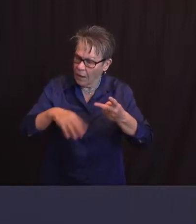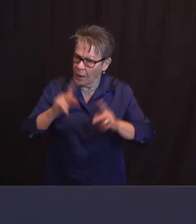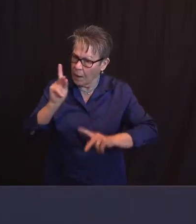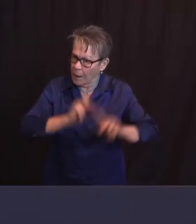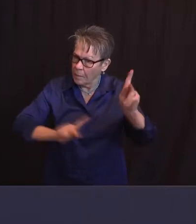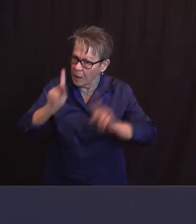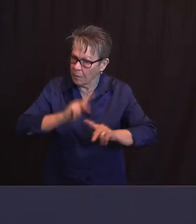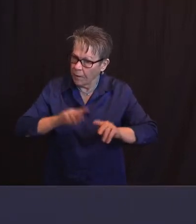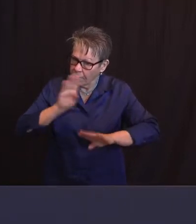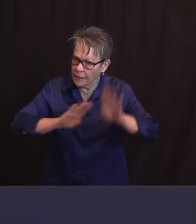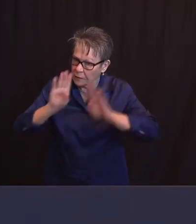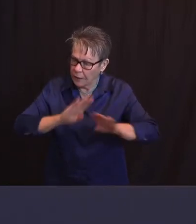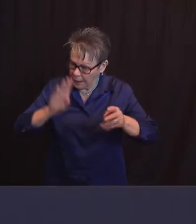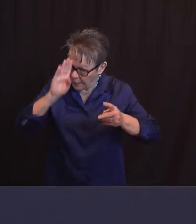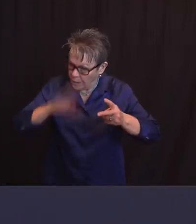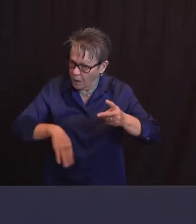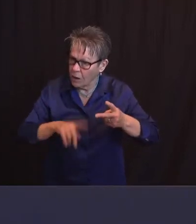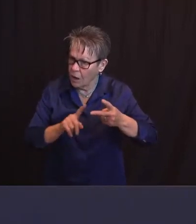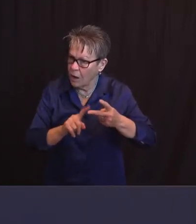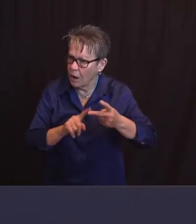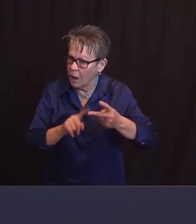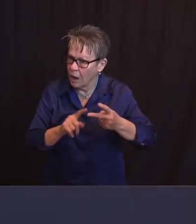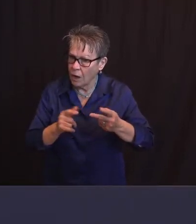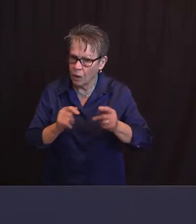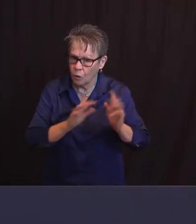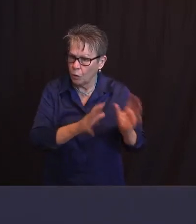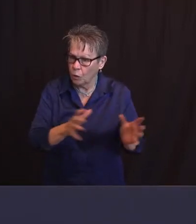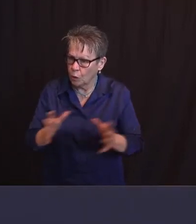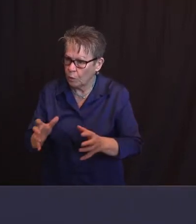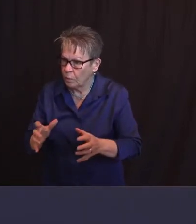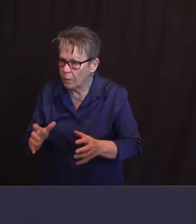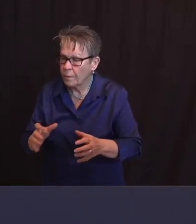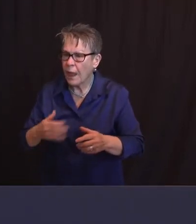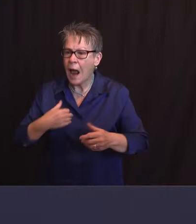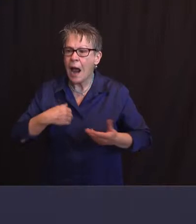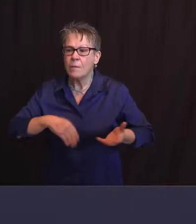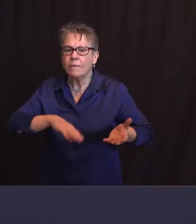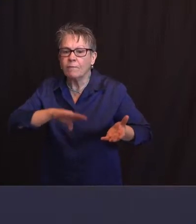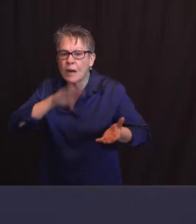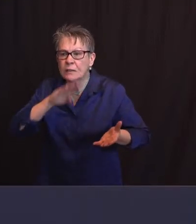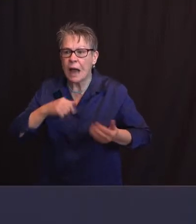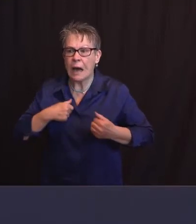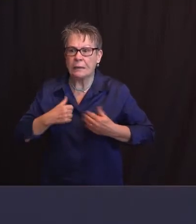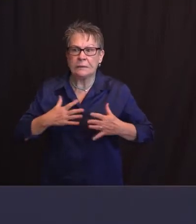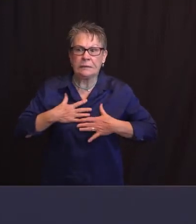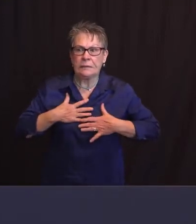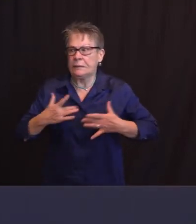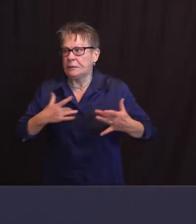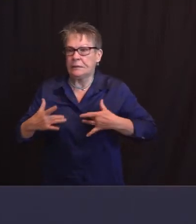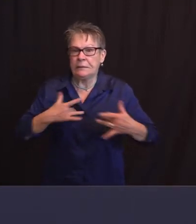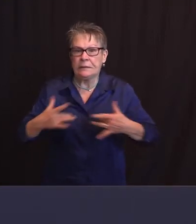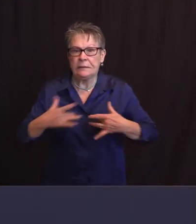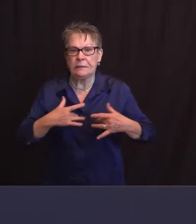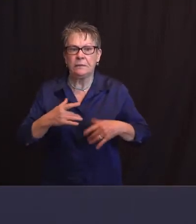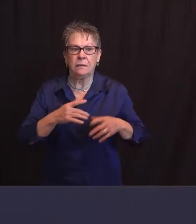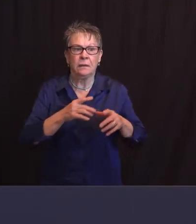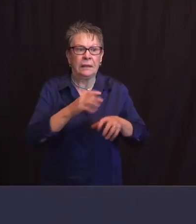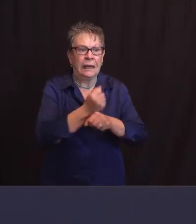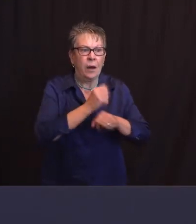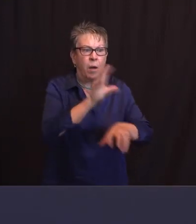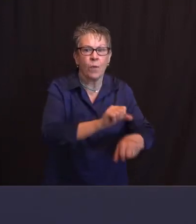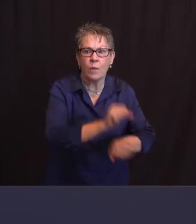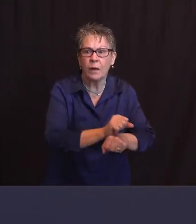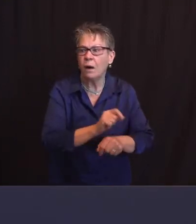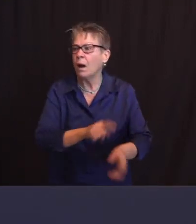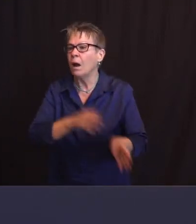we break down into two groups of people, largely. I'm frustrated, I'm anxious over here, I can't get an appointment, or my date is not as soon as I'd like